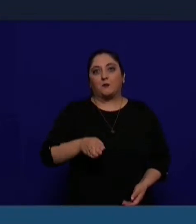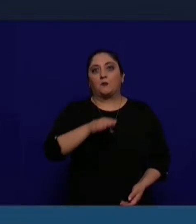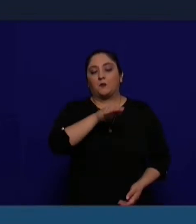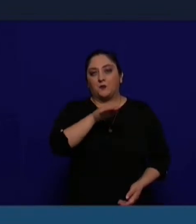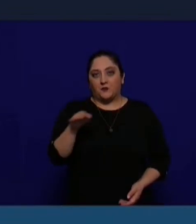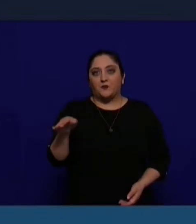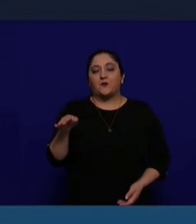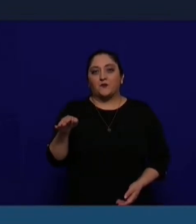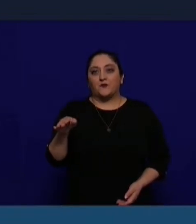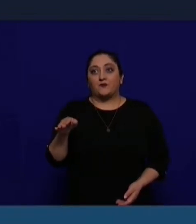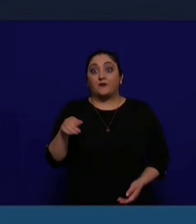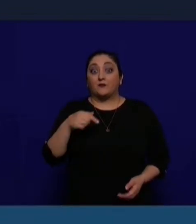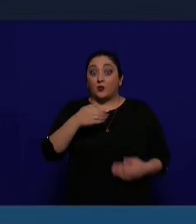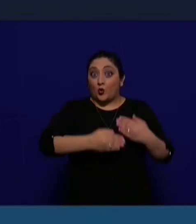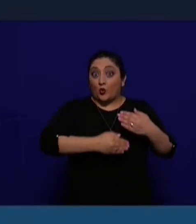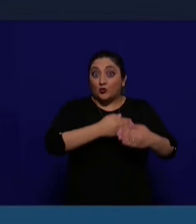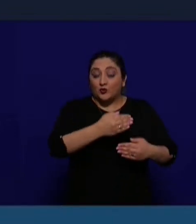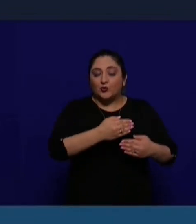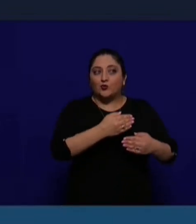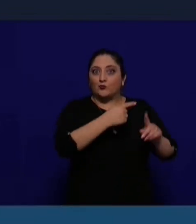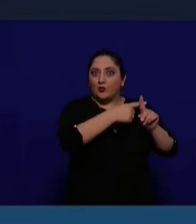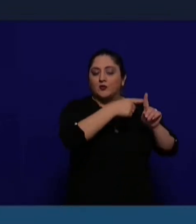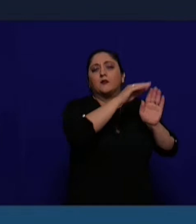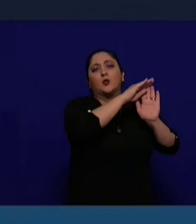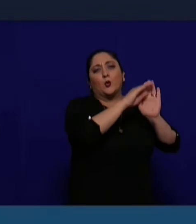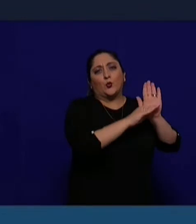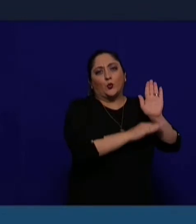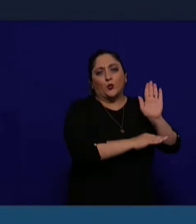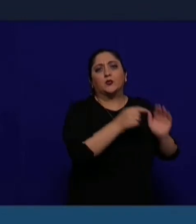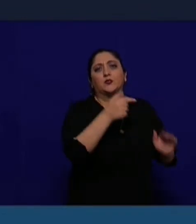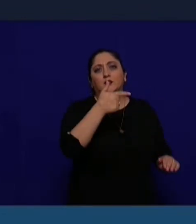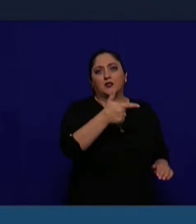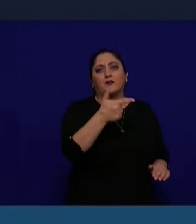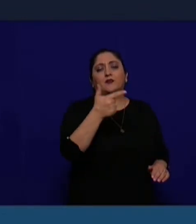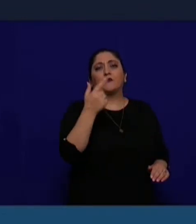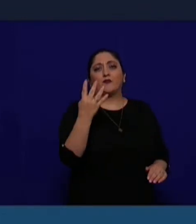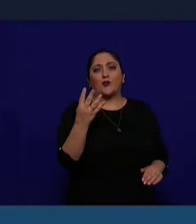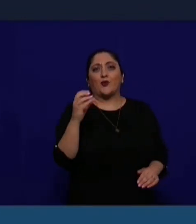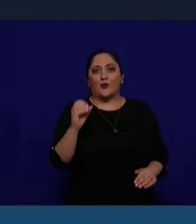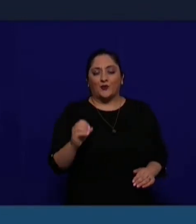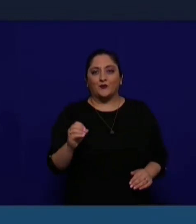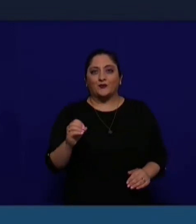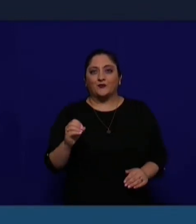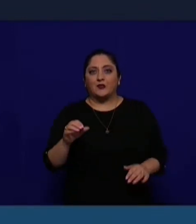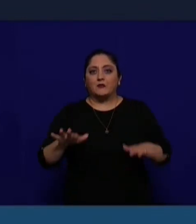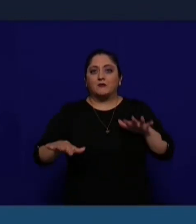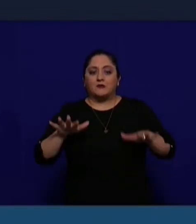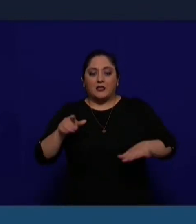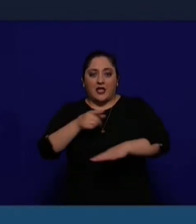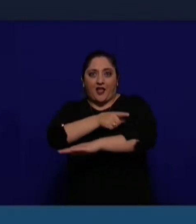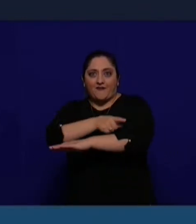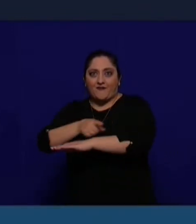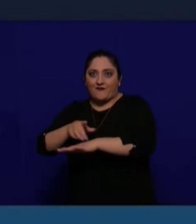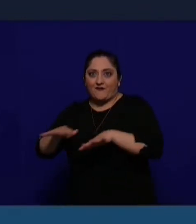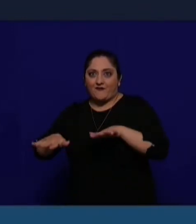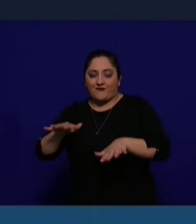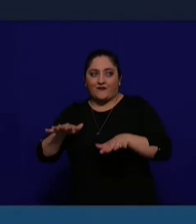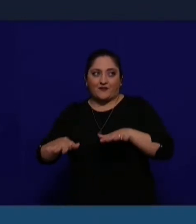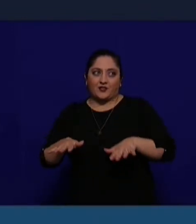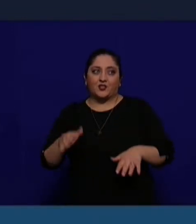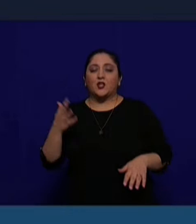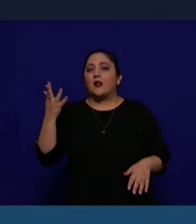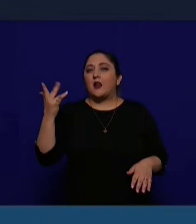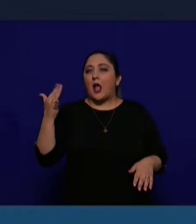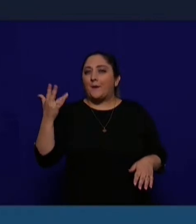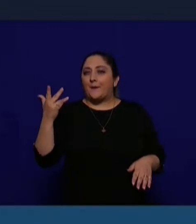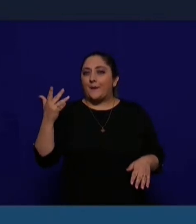of cases have now gone down to 740. The moving average for the number of cases